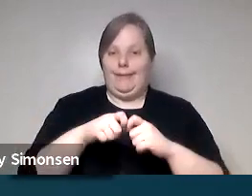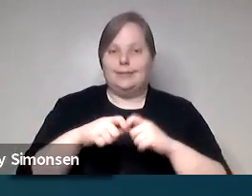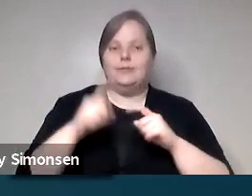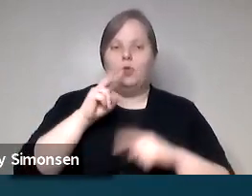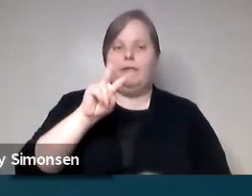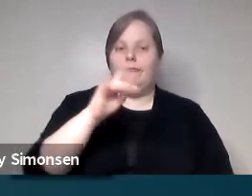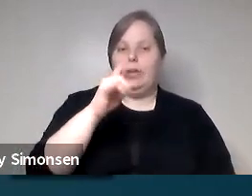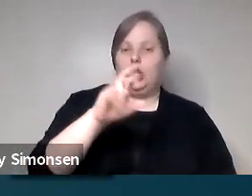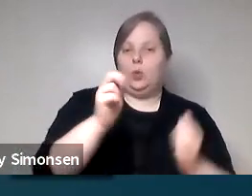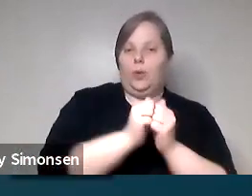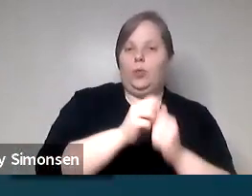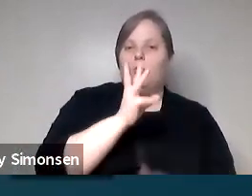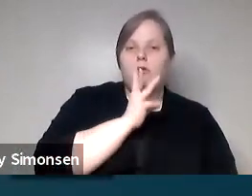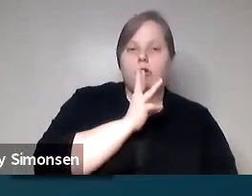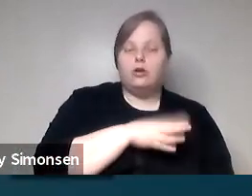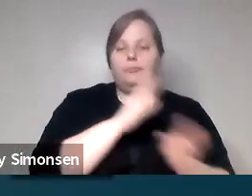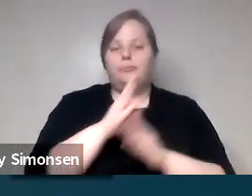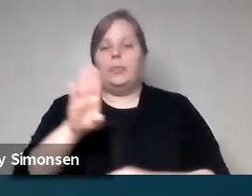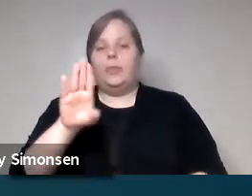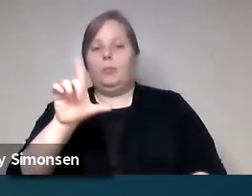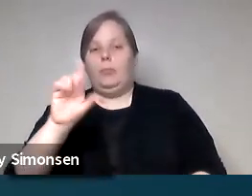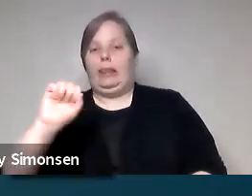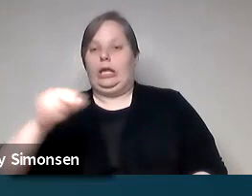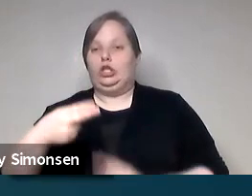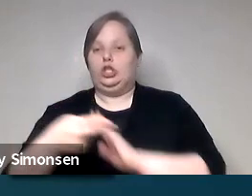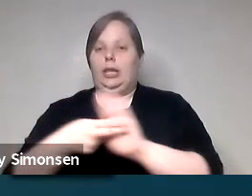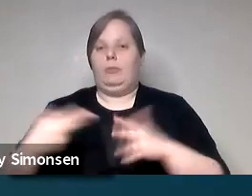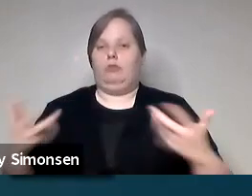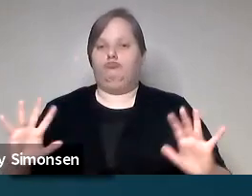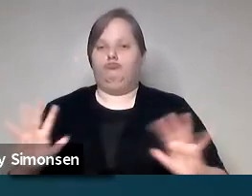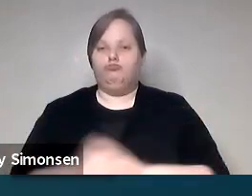and water. On the bleach bottle, it just has the labels.